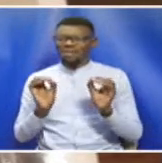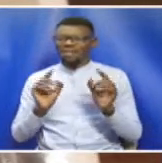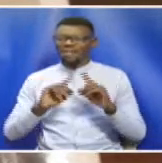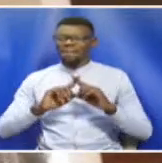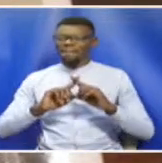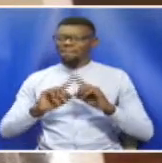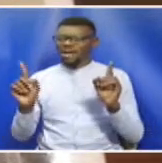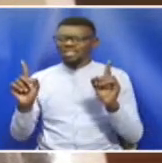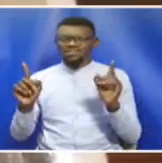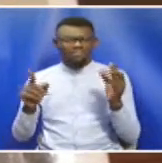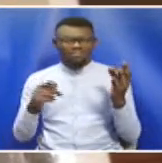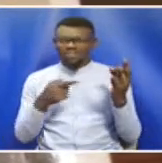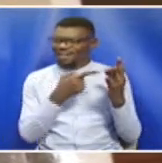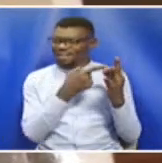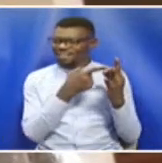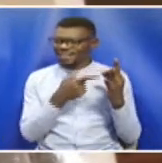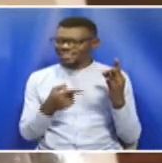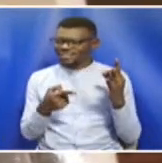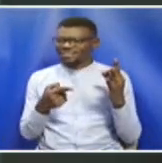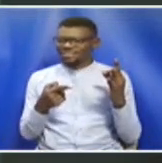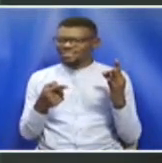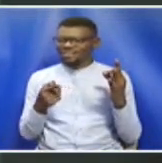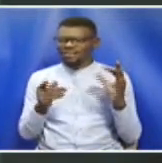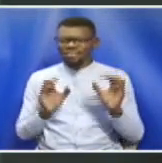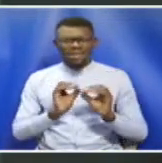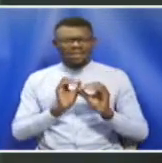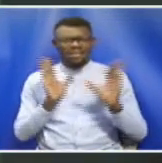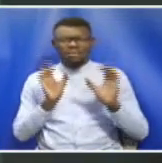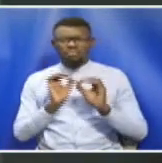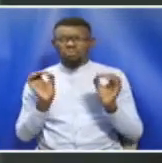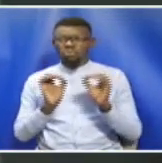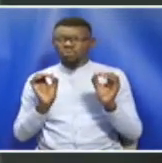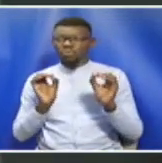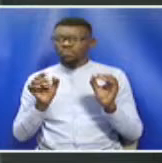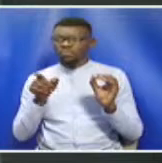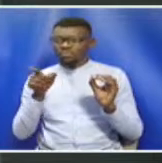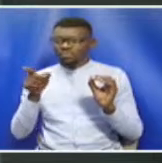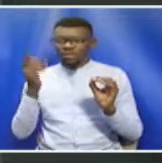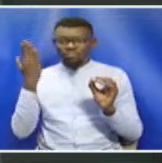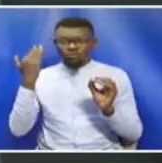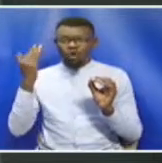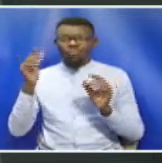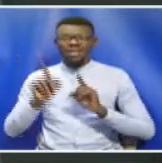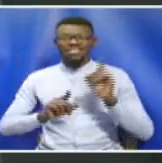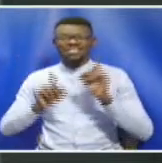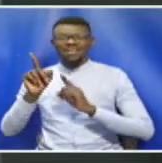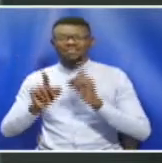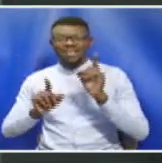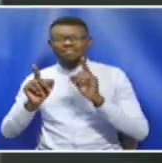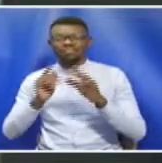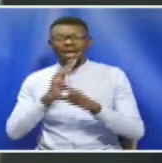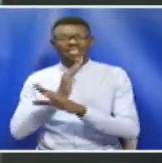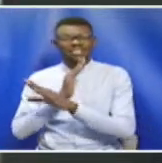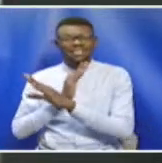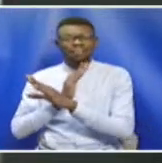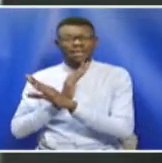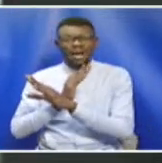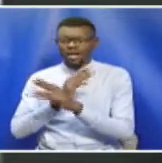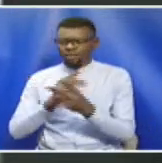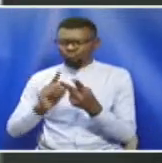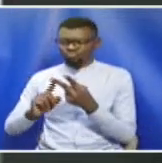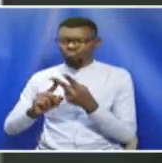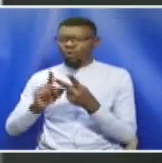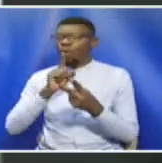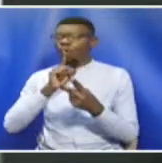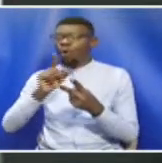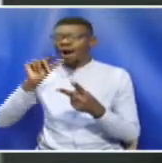remain at the center of this mystery: a parliamentary trip to Zambia, a 48-hour ultimatum to